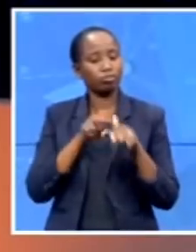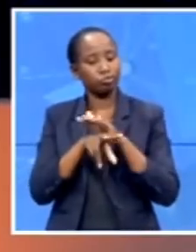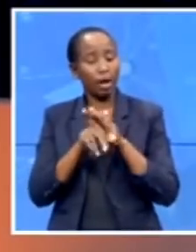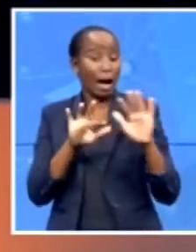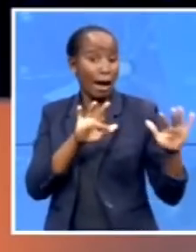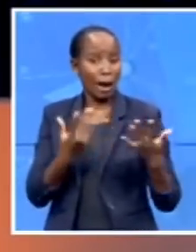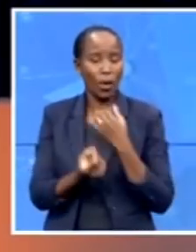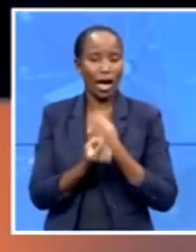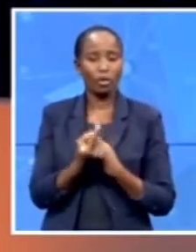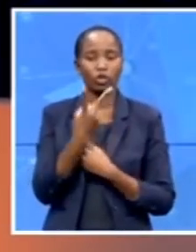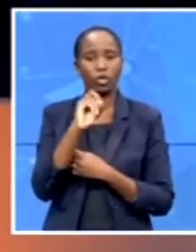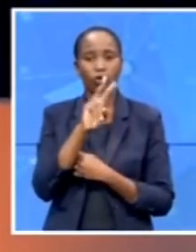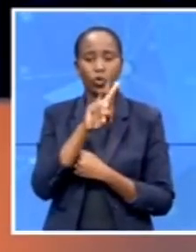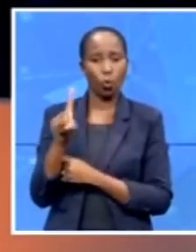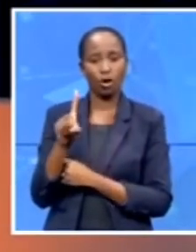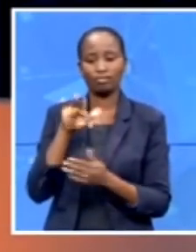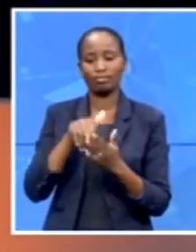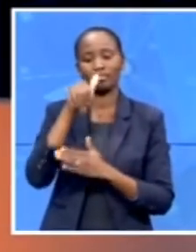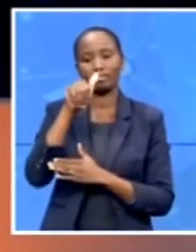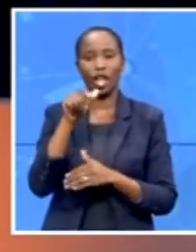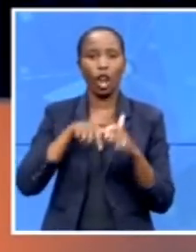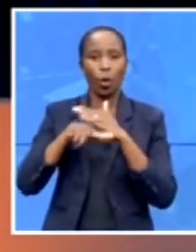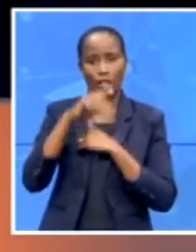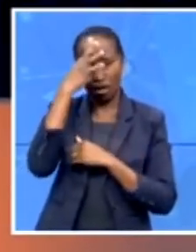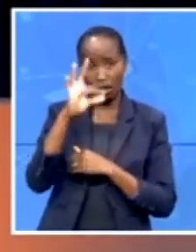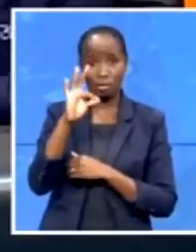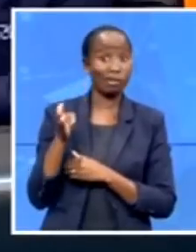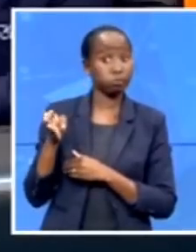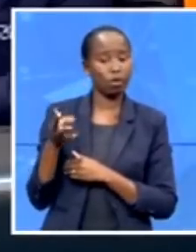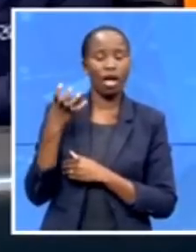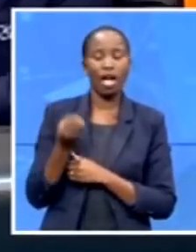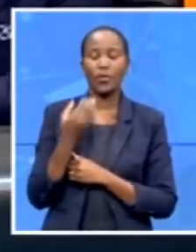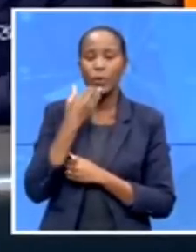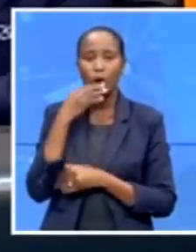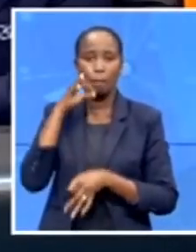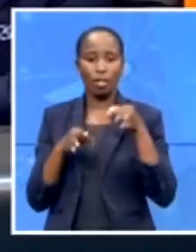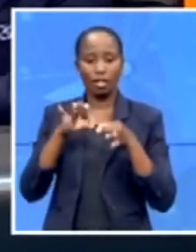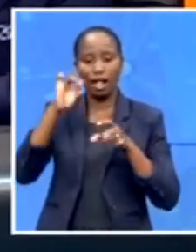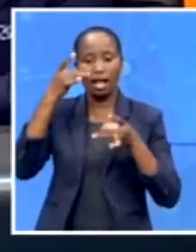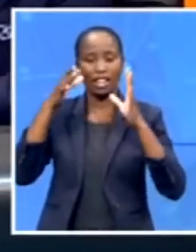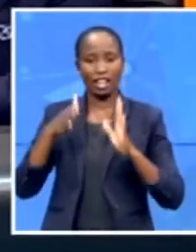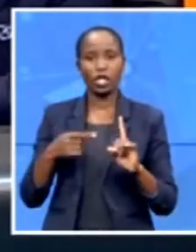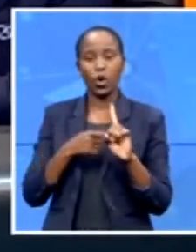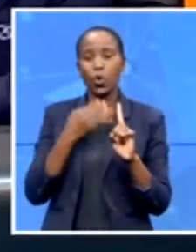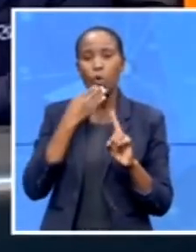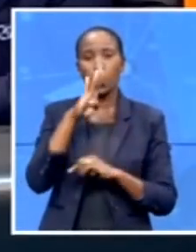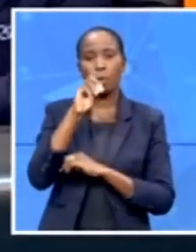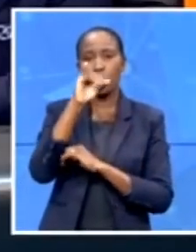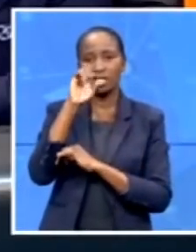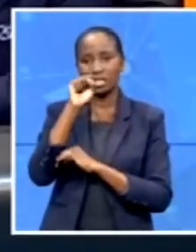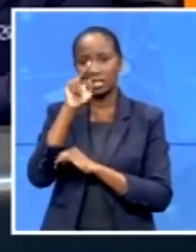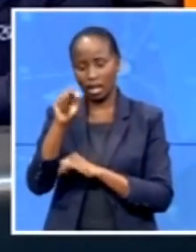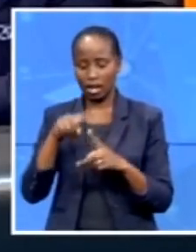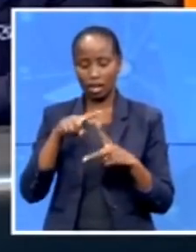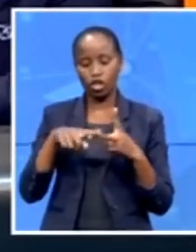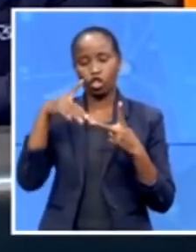We're now joined in studio by political analyst Professor Susan Booysen and Executive Chair of the Institute of Election